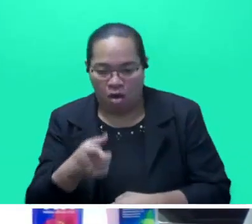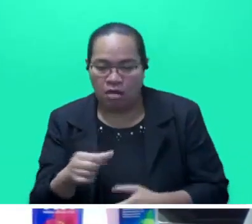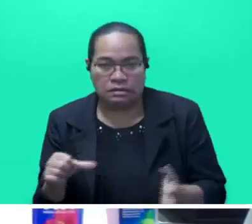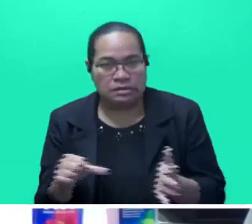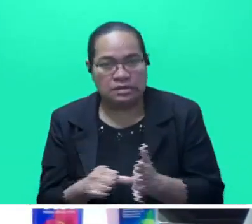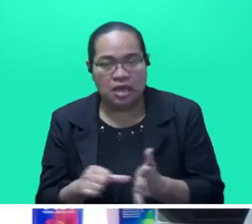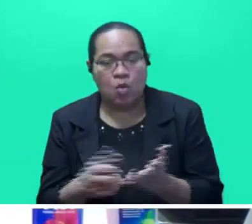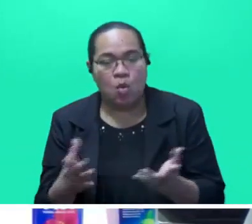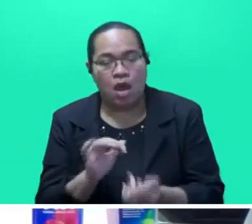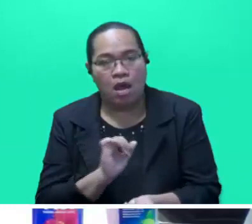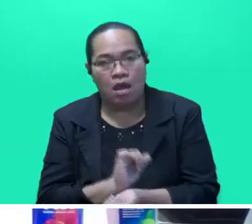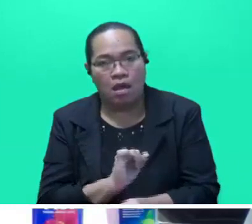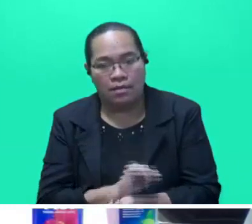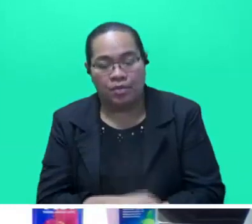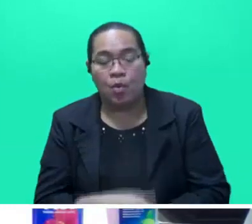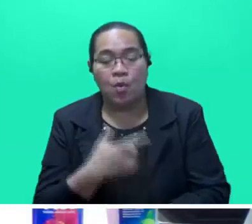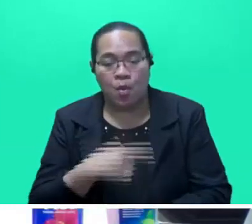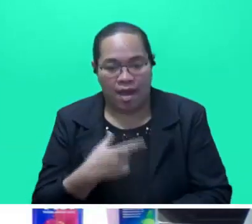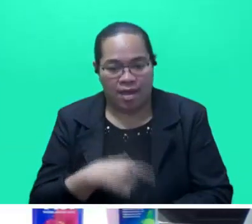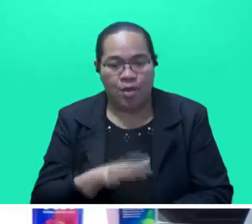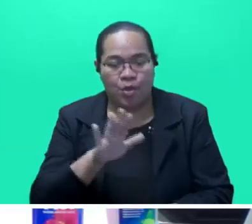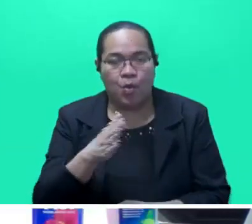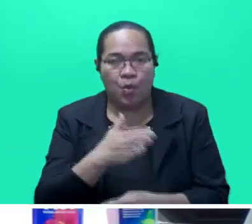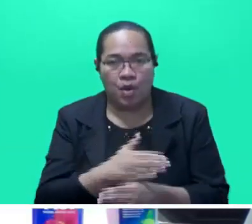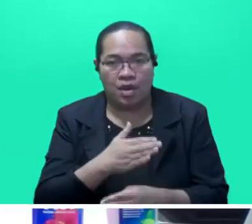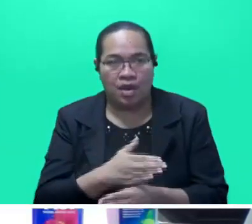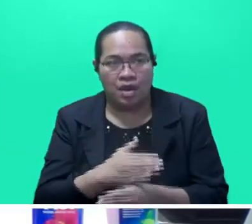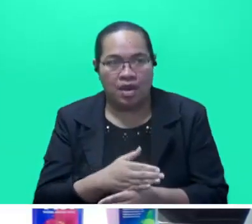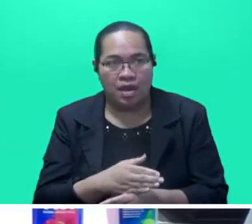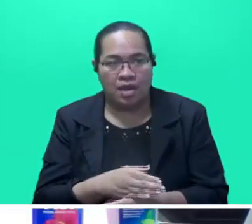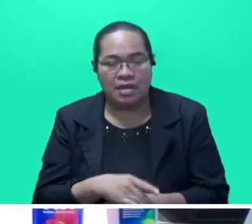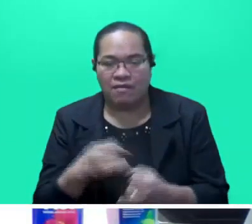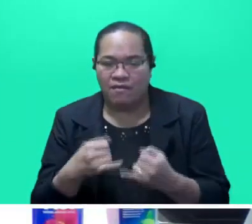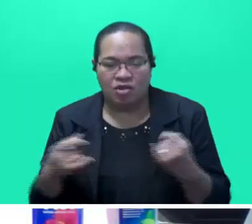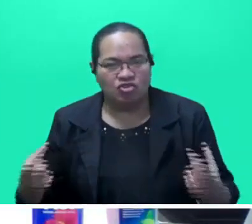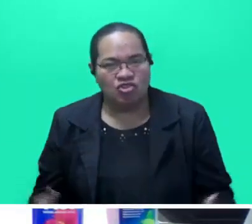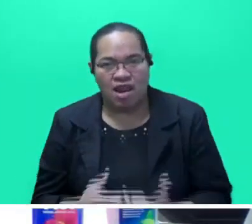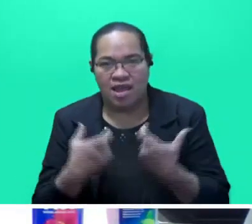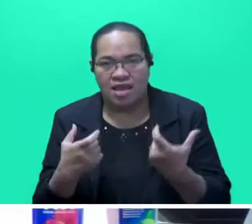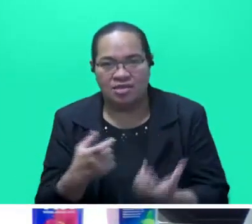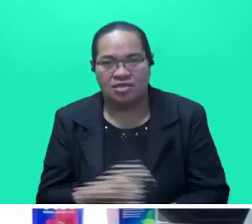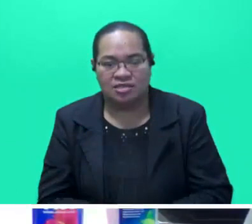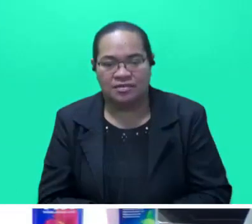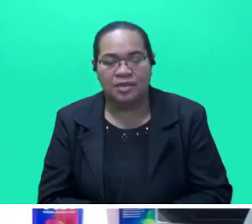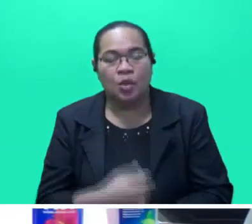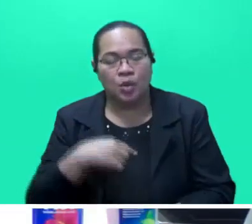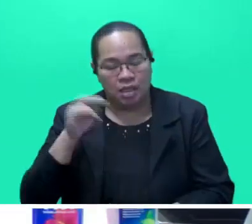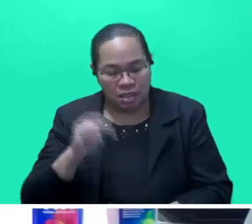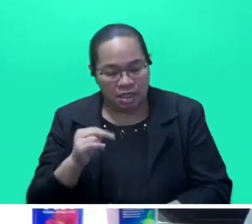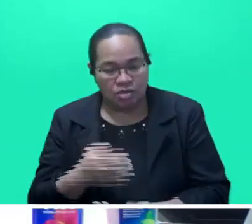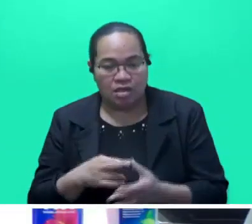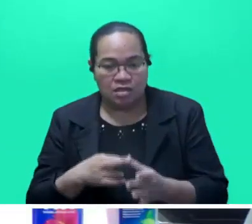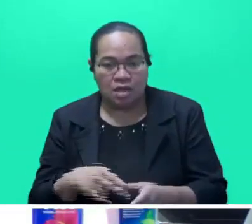Forces. The working in the correction system can be very challenging, and we need to address the